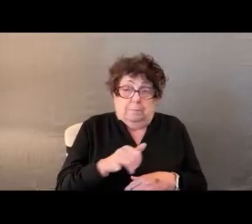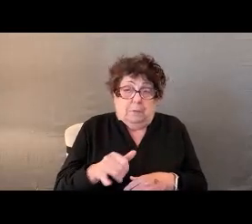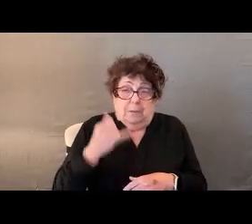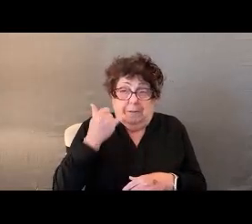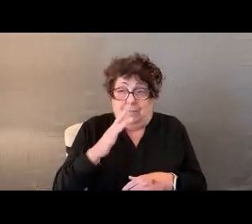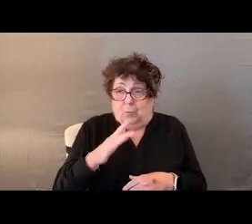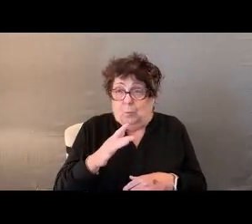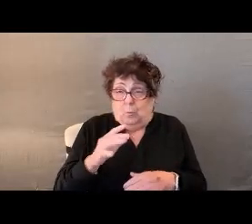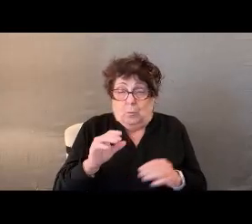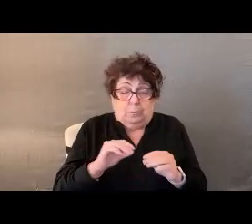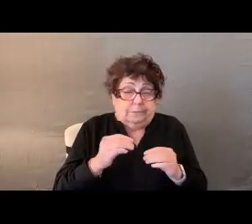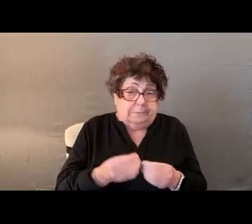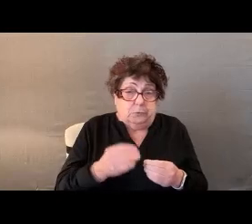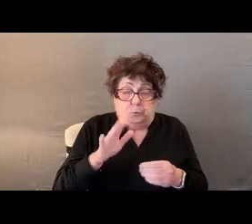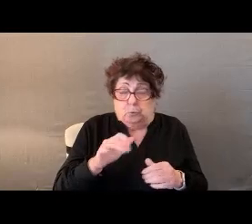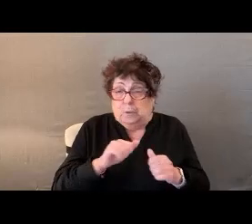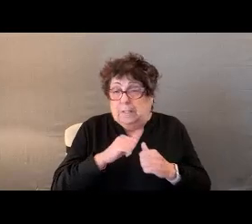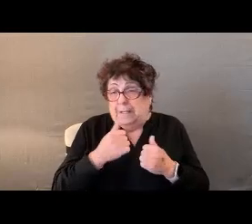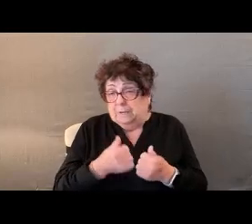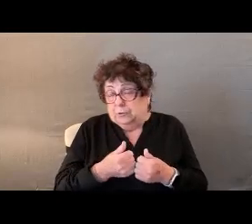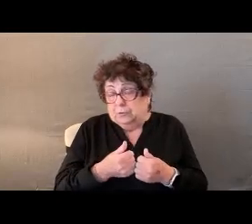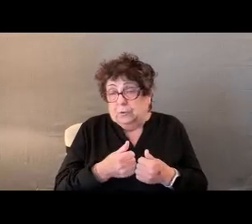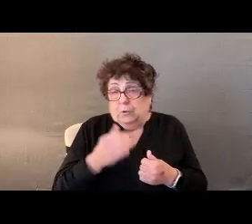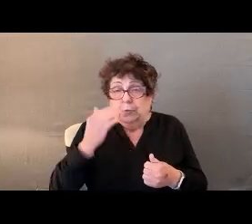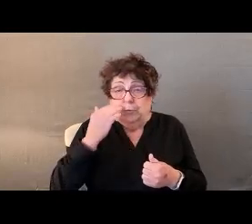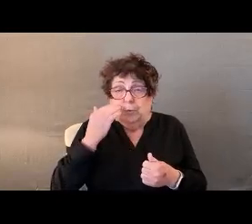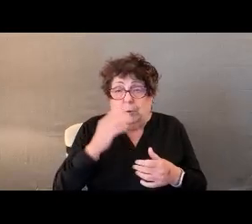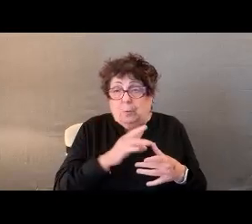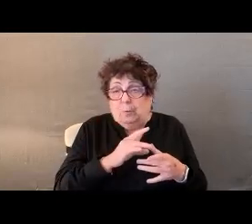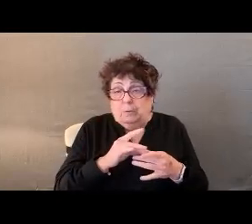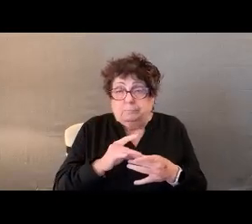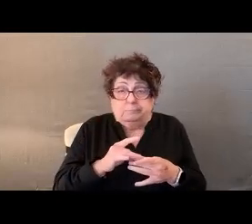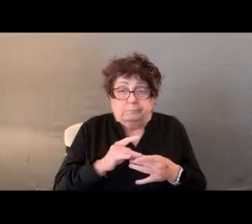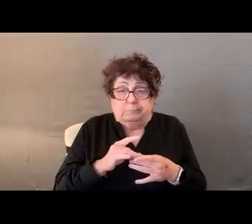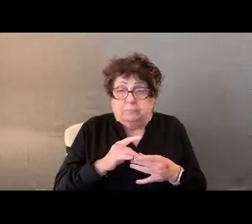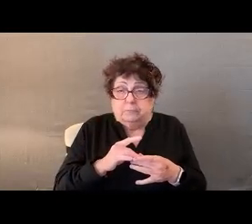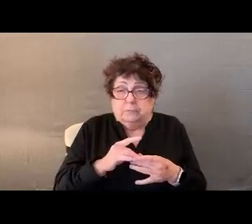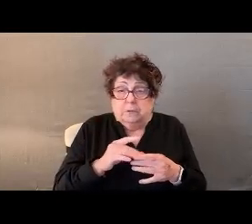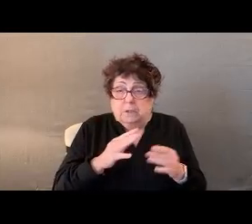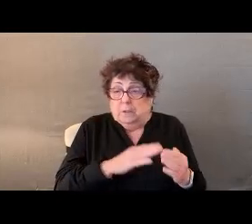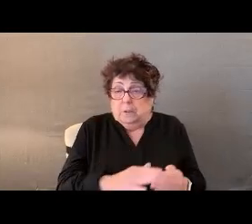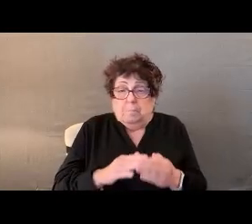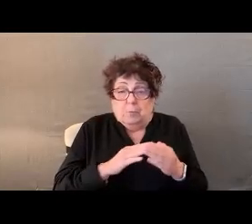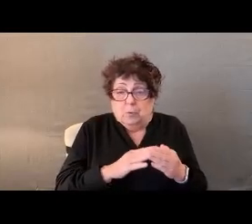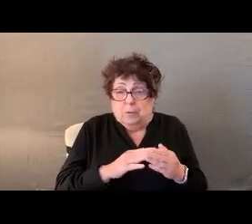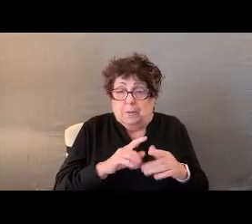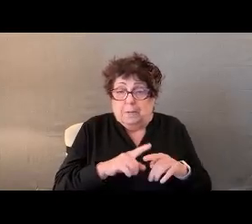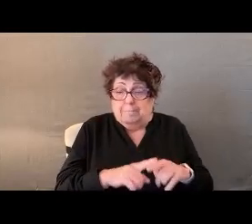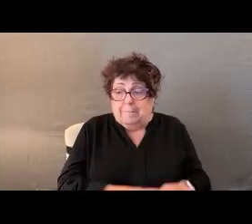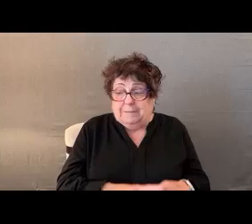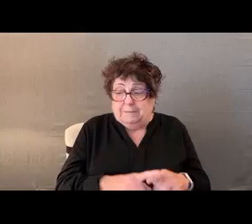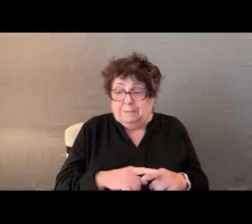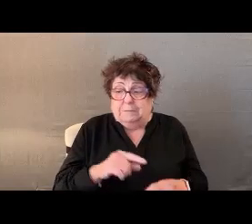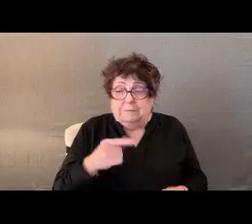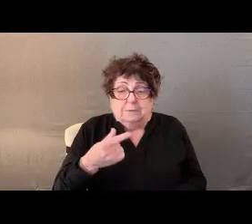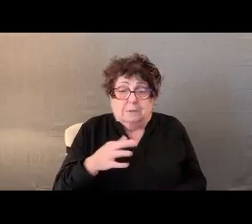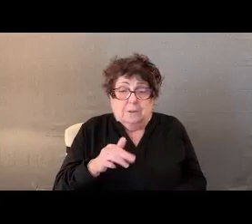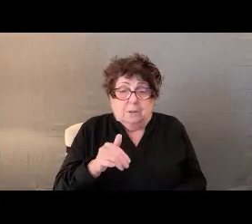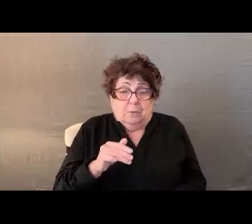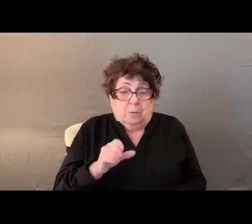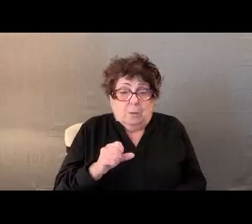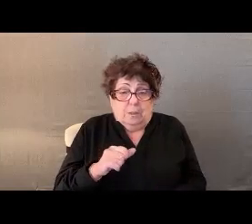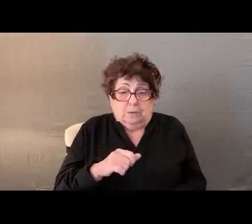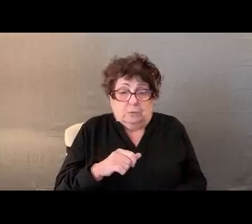agencies know of community-based or grassroots-based organizations, they may be really great to tap into to learn